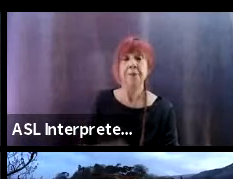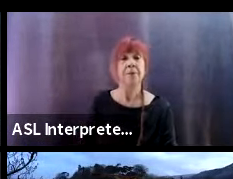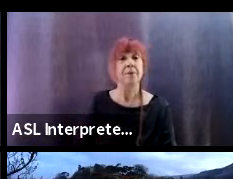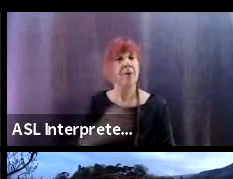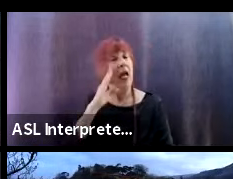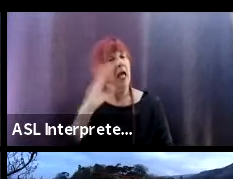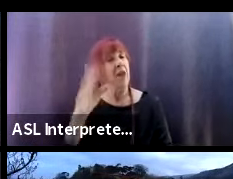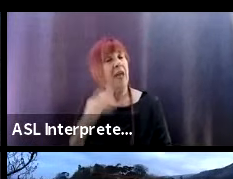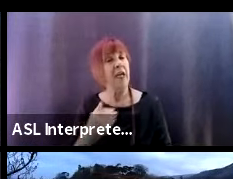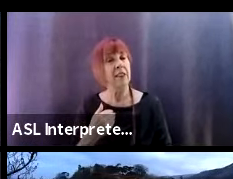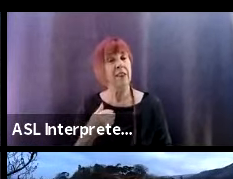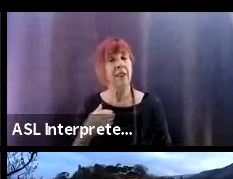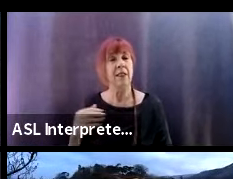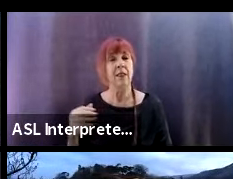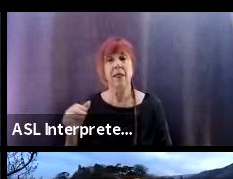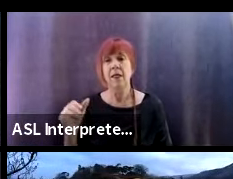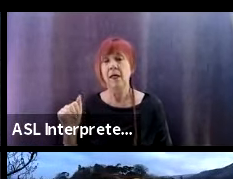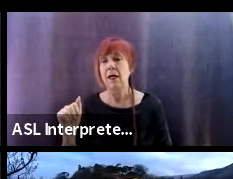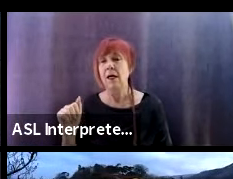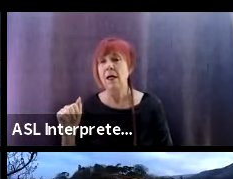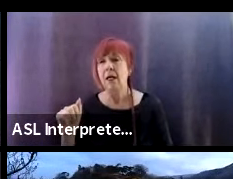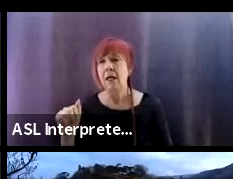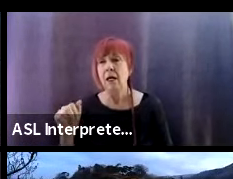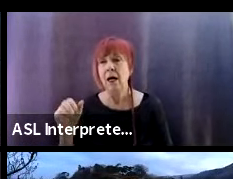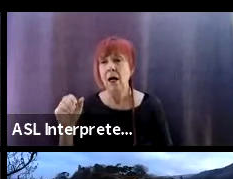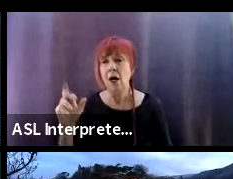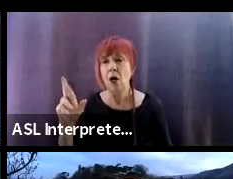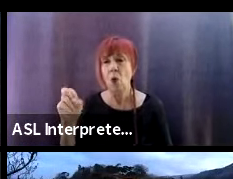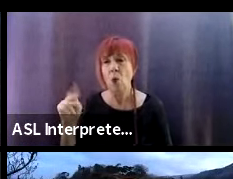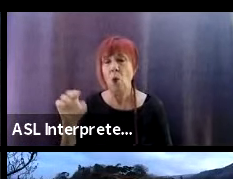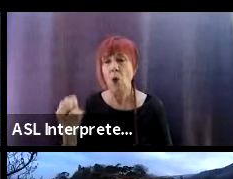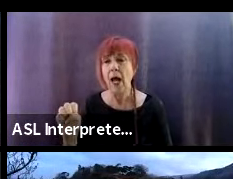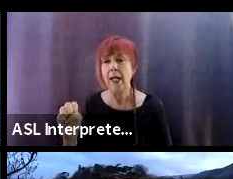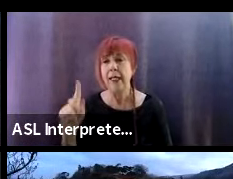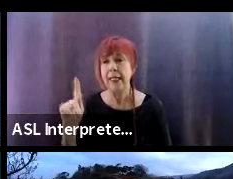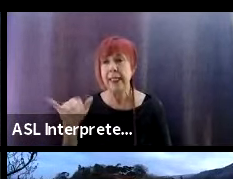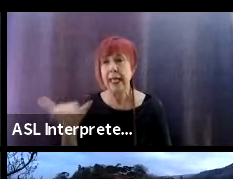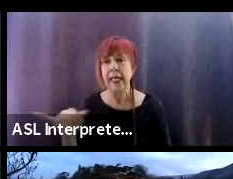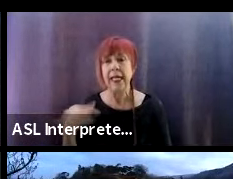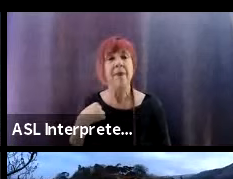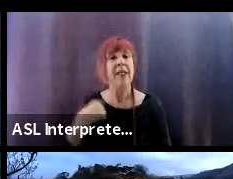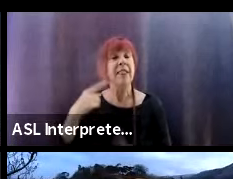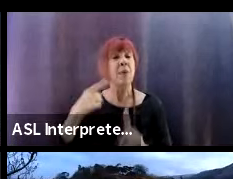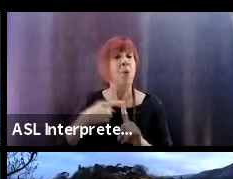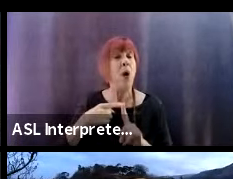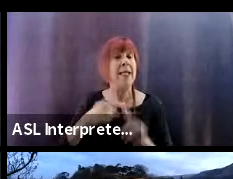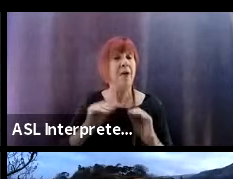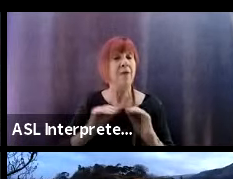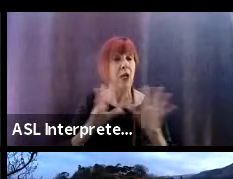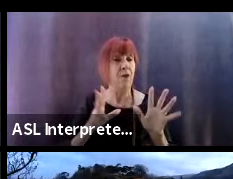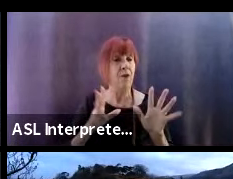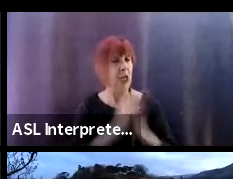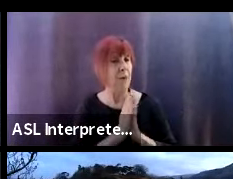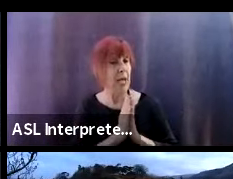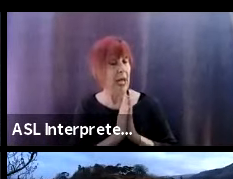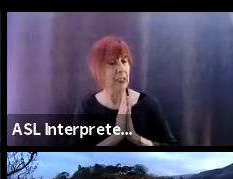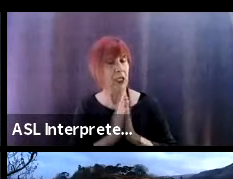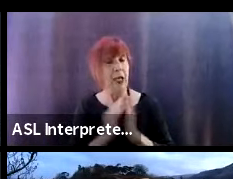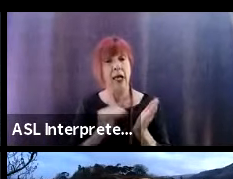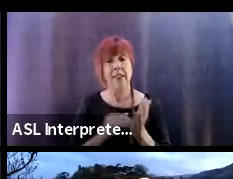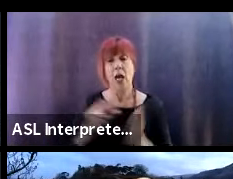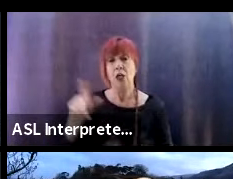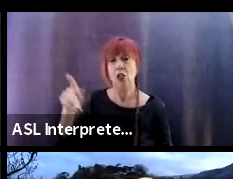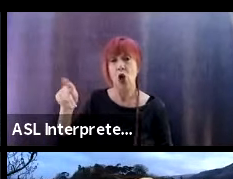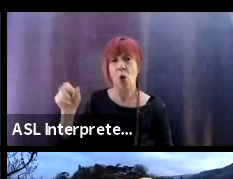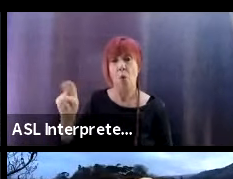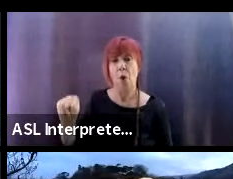Bobby. Ronnie Kelly, County Behavioral Health Directors Association. This is really a point of clarification I'm asking for. Dr. Pond referenced to check back